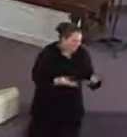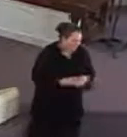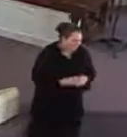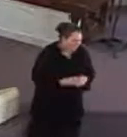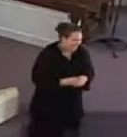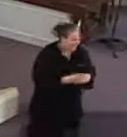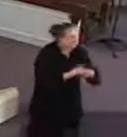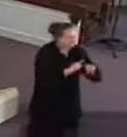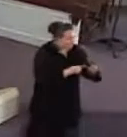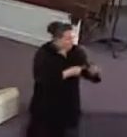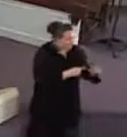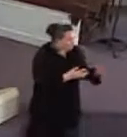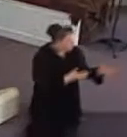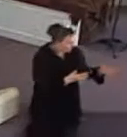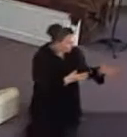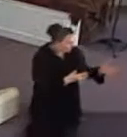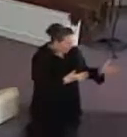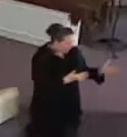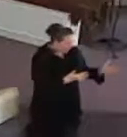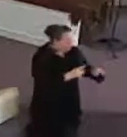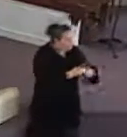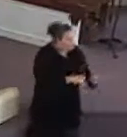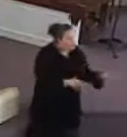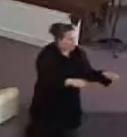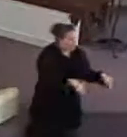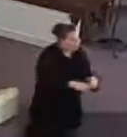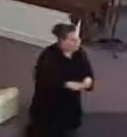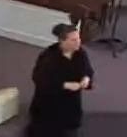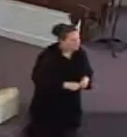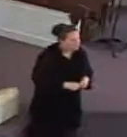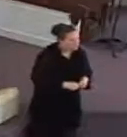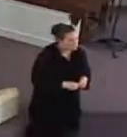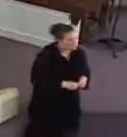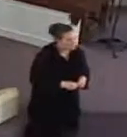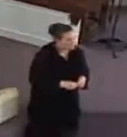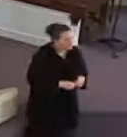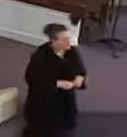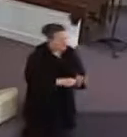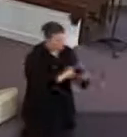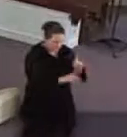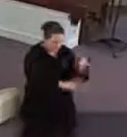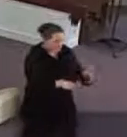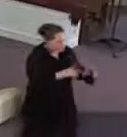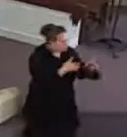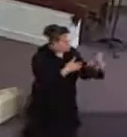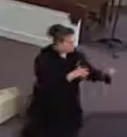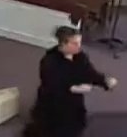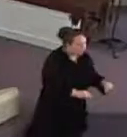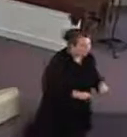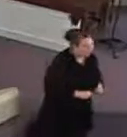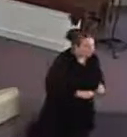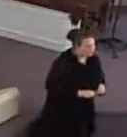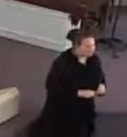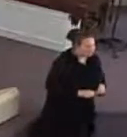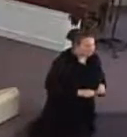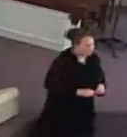It was a little delayed, but it did happen. And that's what people are doing. They are stacking